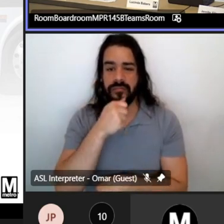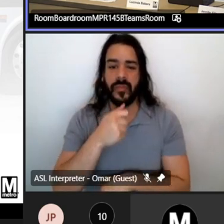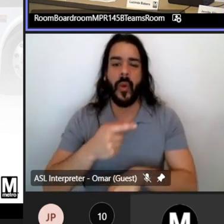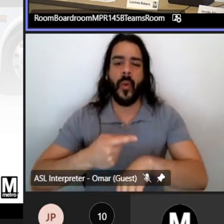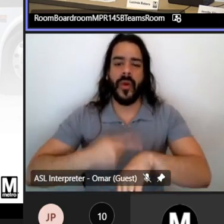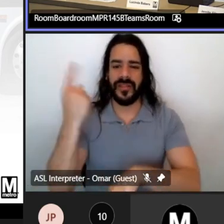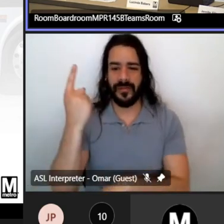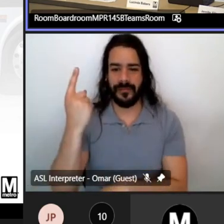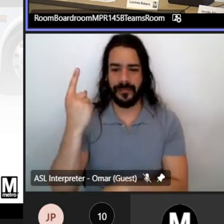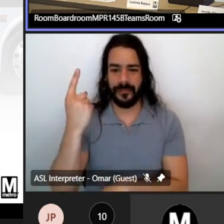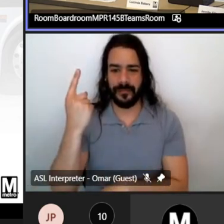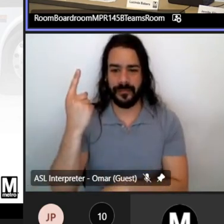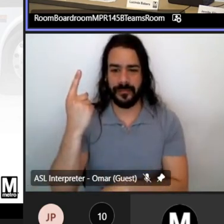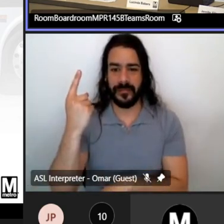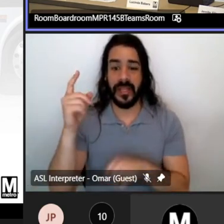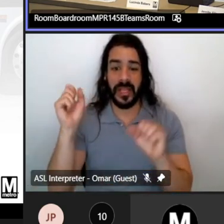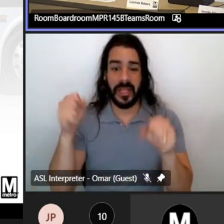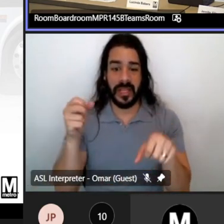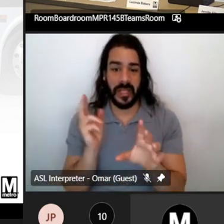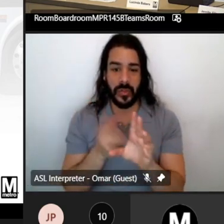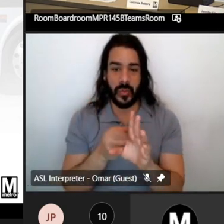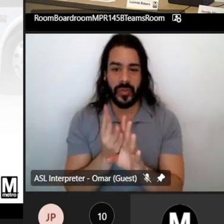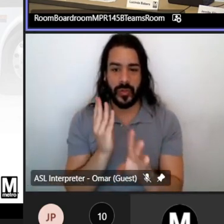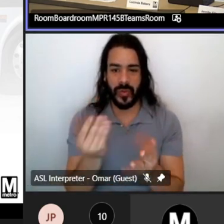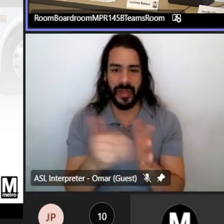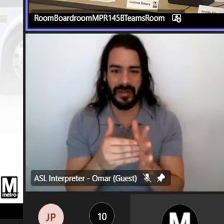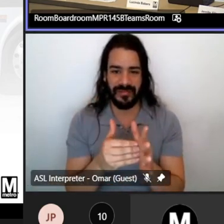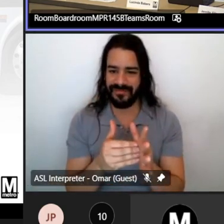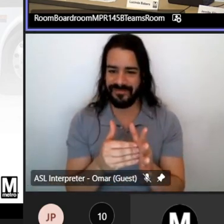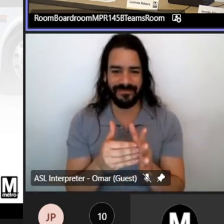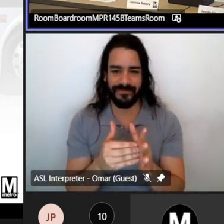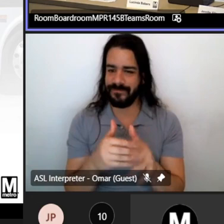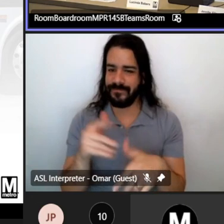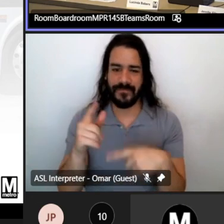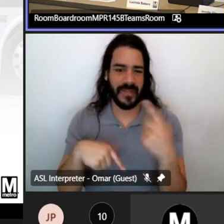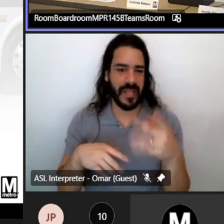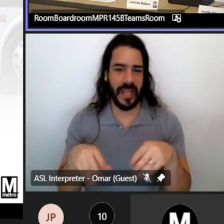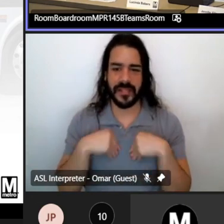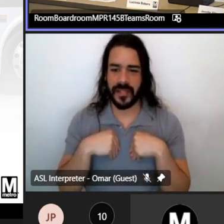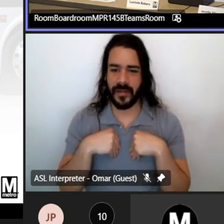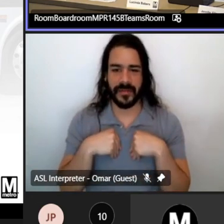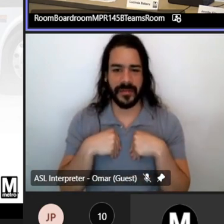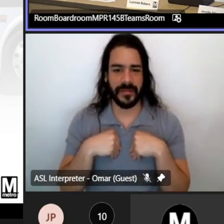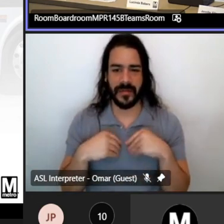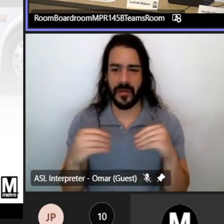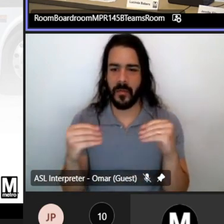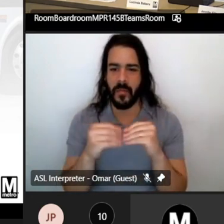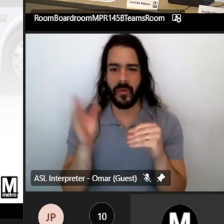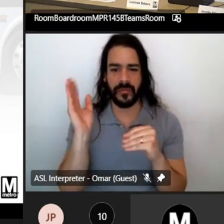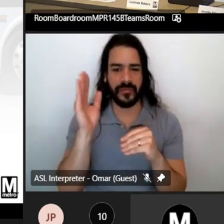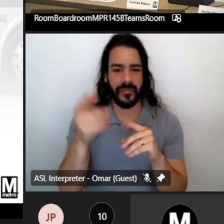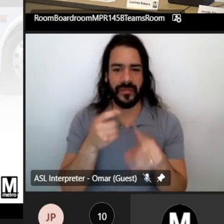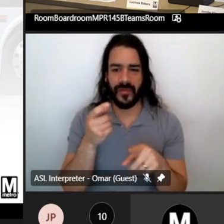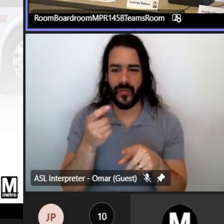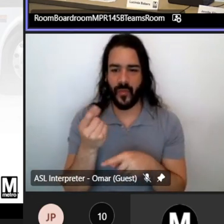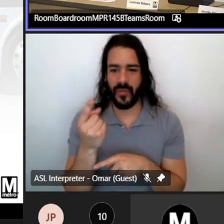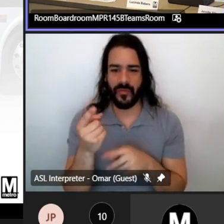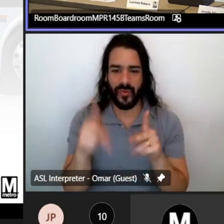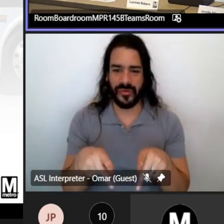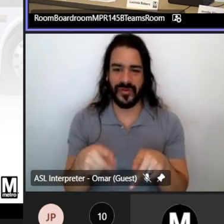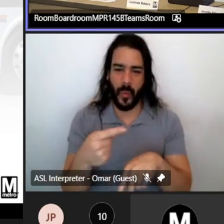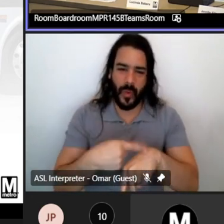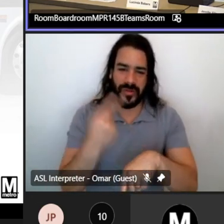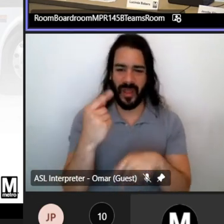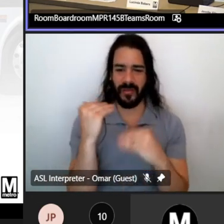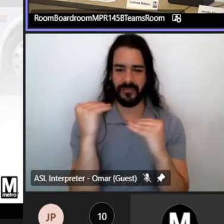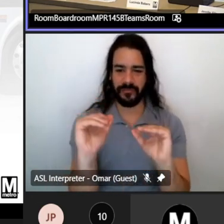hearing. While you may have the option to rejoin the speaker queue, we cannot accept additional testimony at